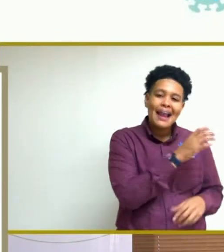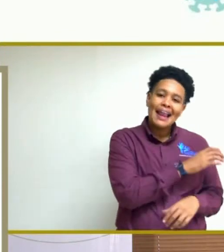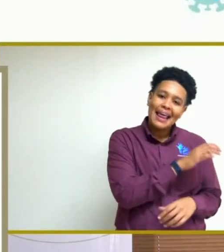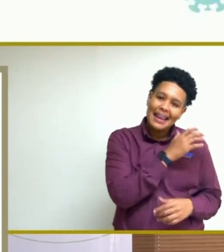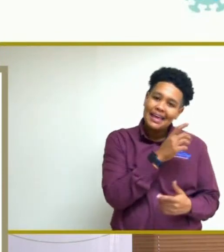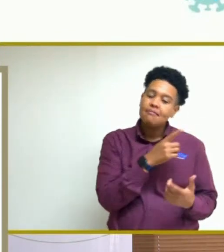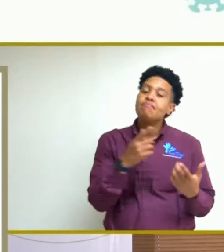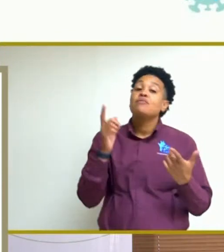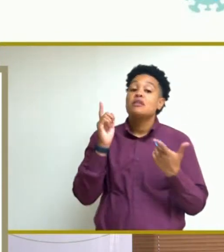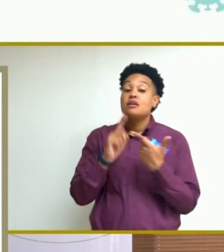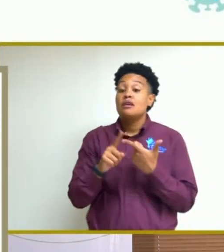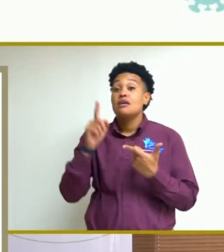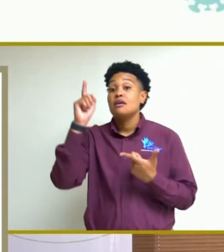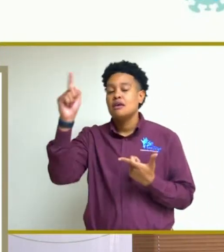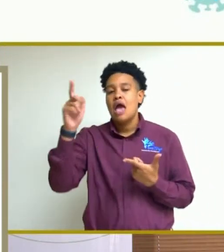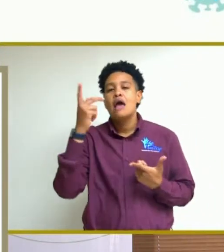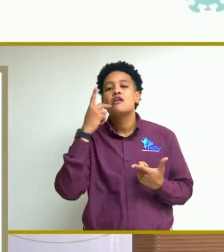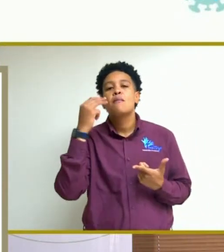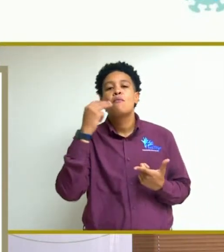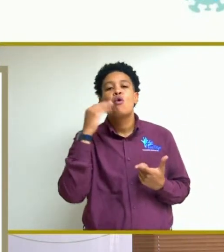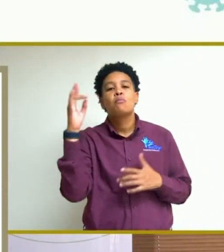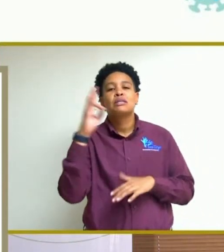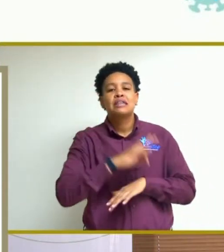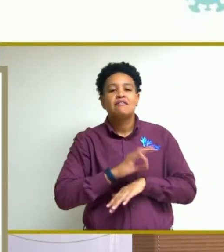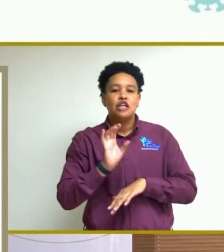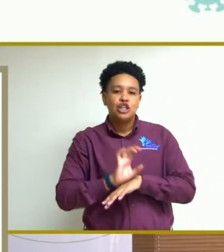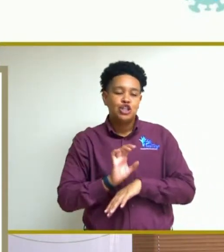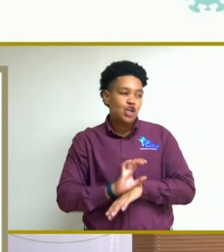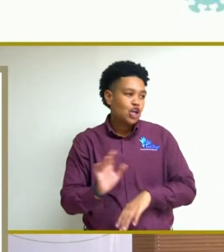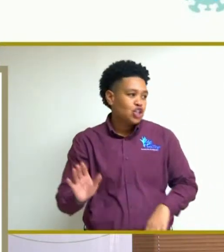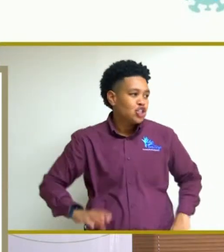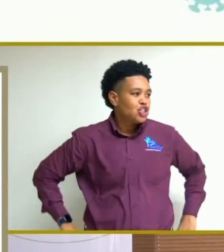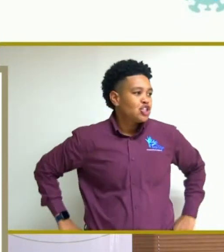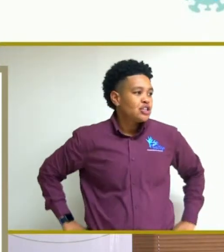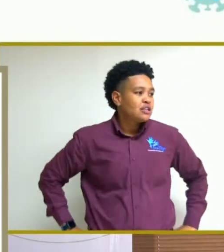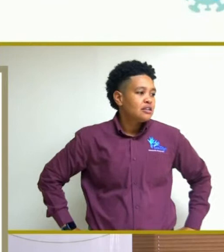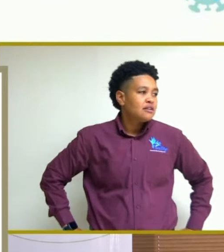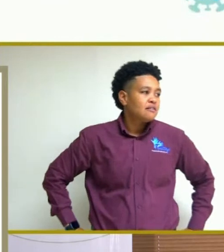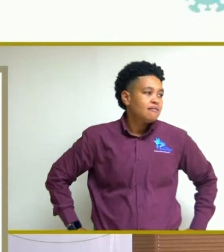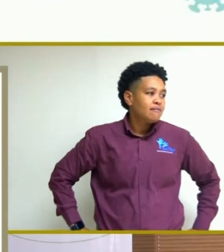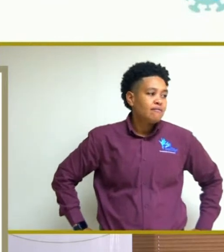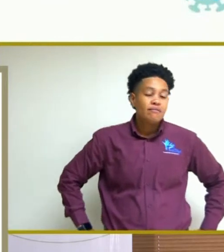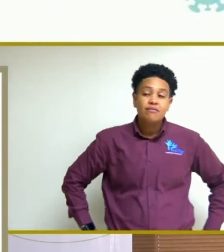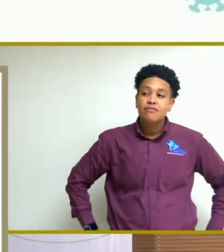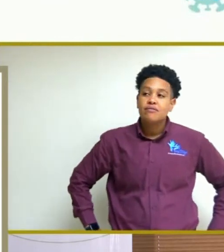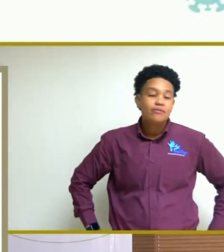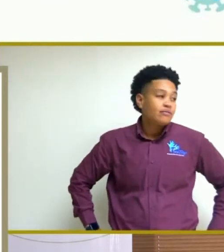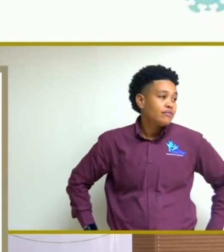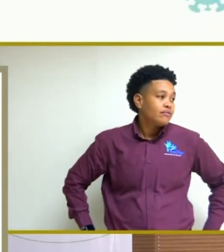Portmore Health Center and the Portmore Seventh-day Adventist Church.